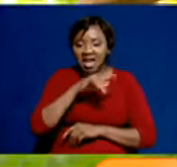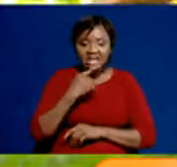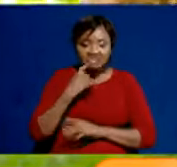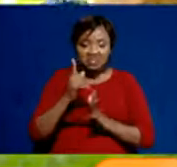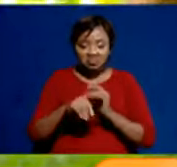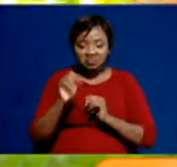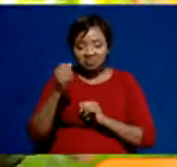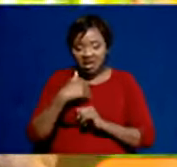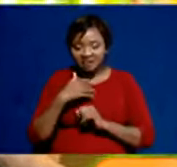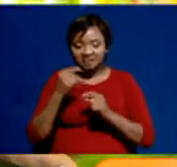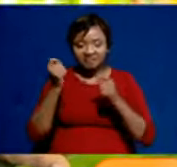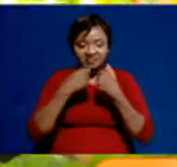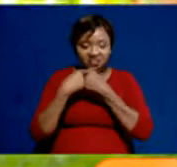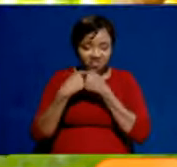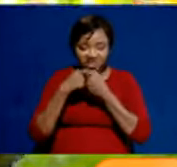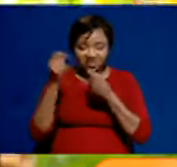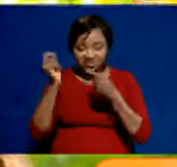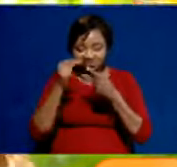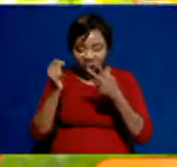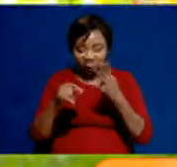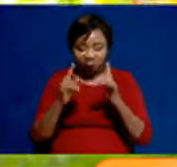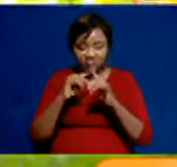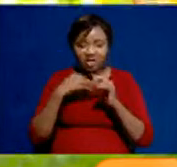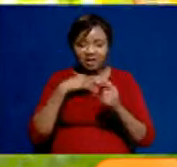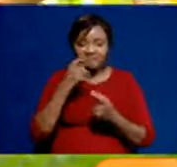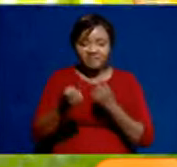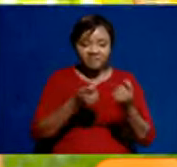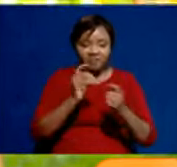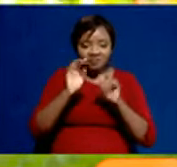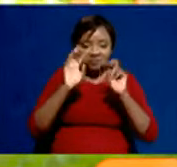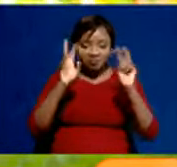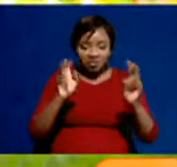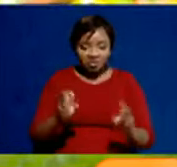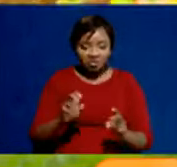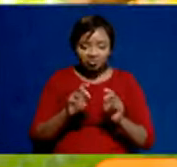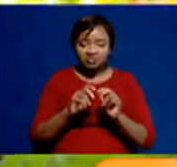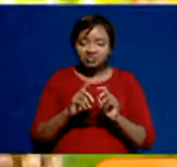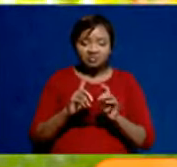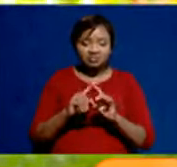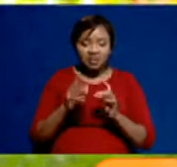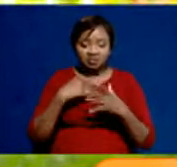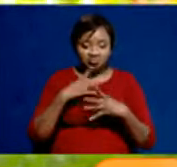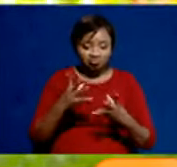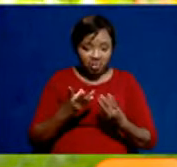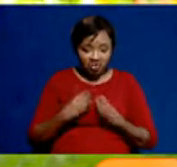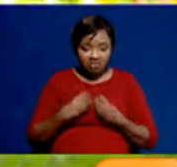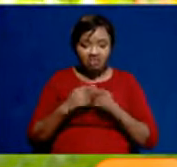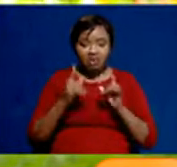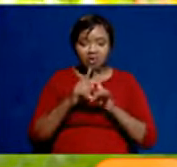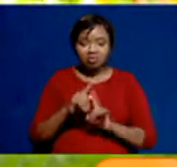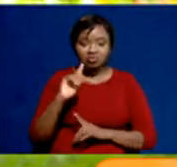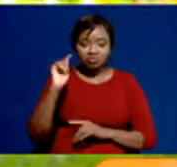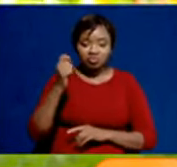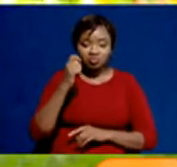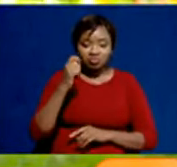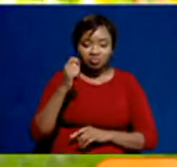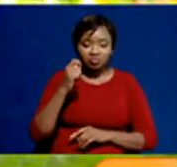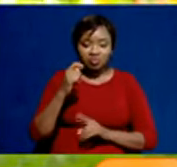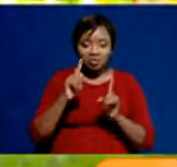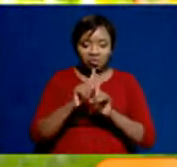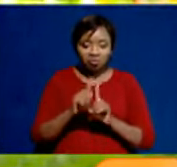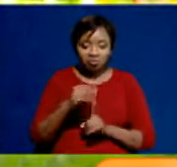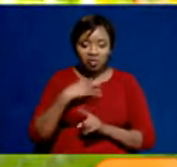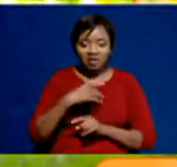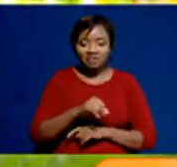issues, but for now, we okay it. Mm-hmm. You have said, and Nakenya has said, that we do not agree, but there have also been allegations